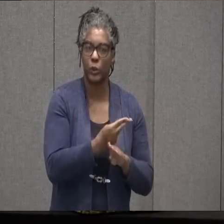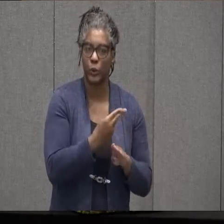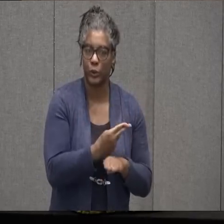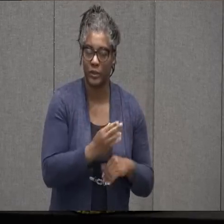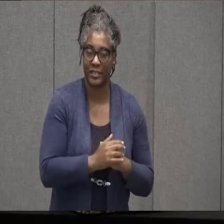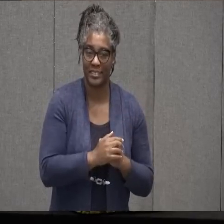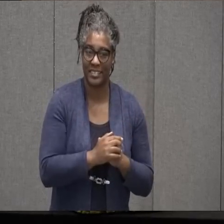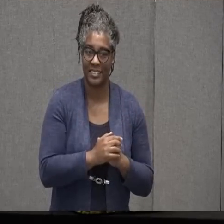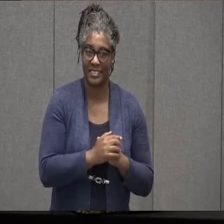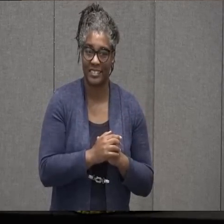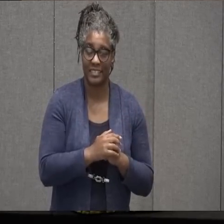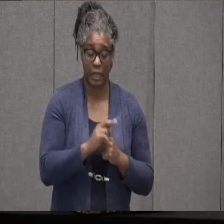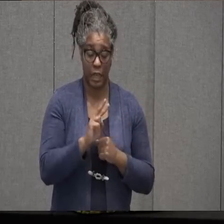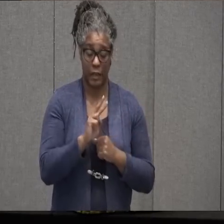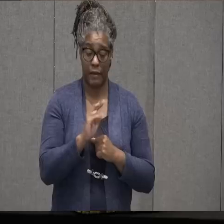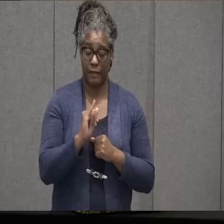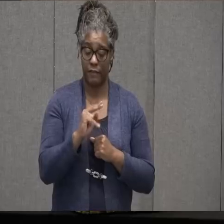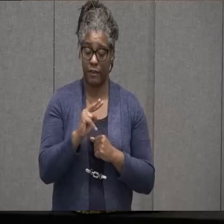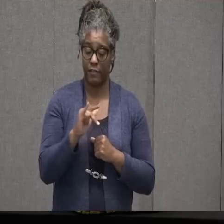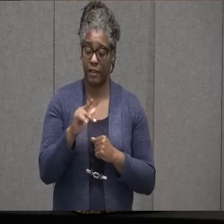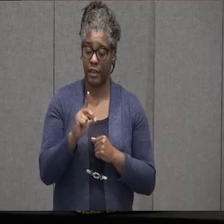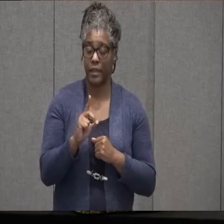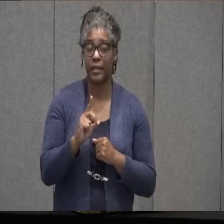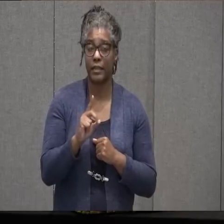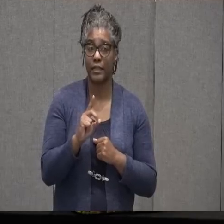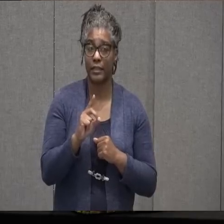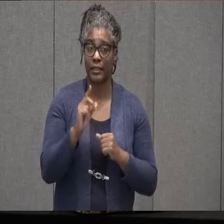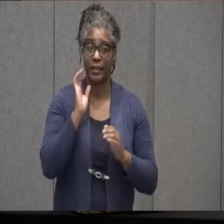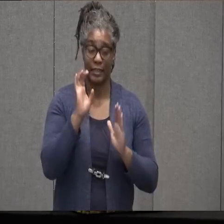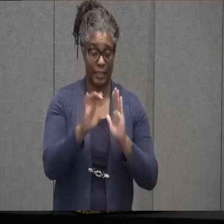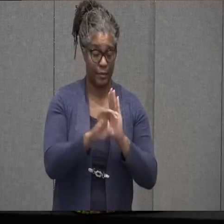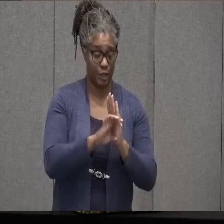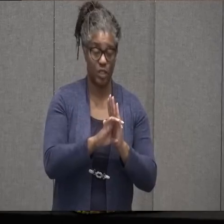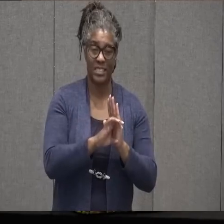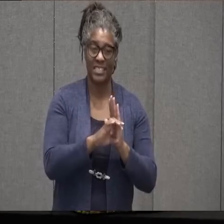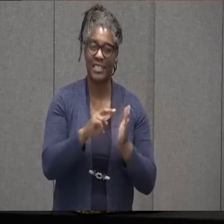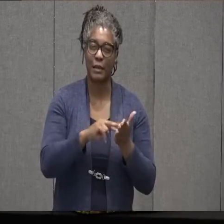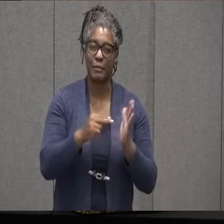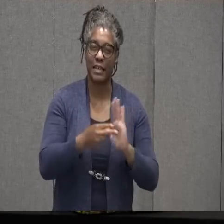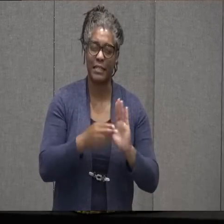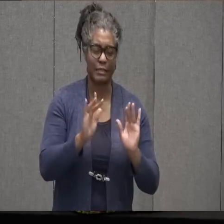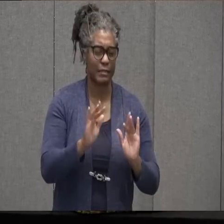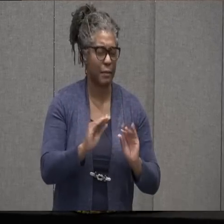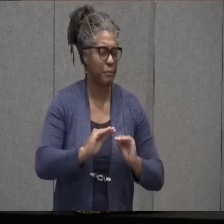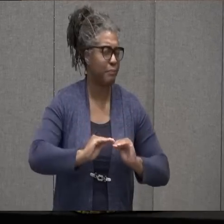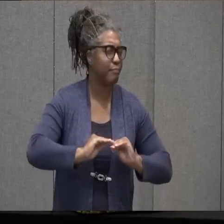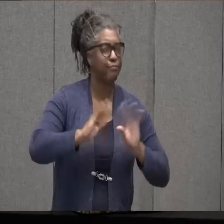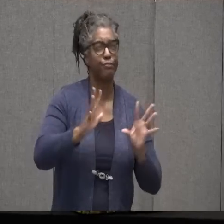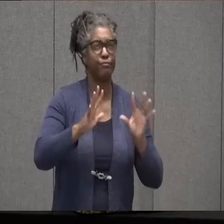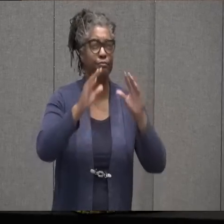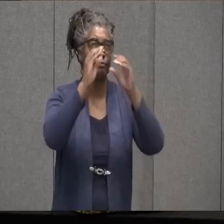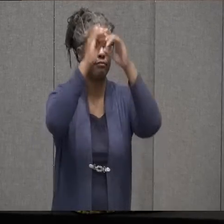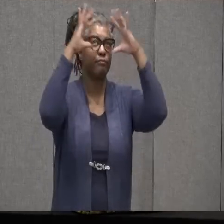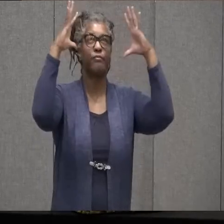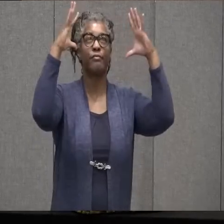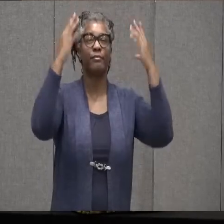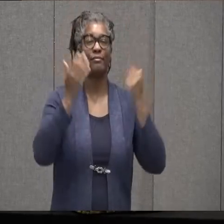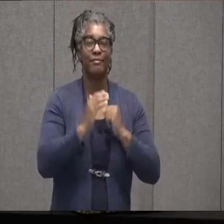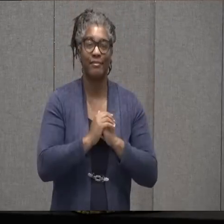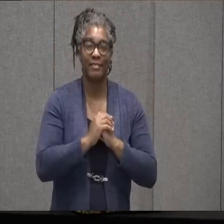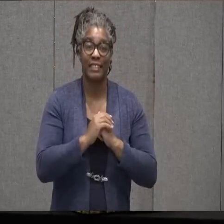images. Vivid means something you're able to see. If somebody's making popcorn, Can you smell